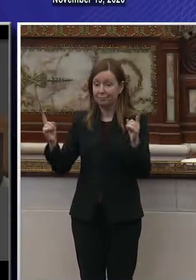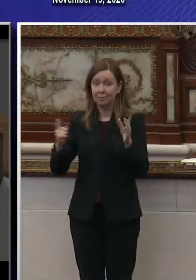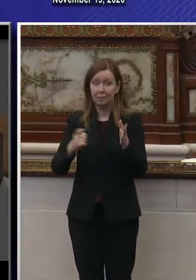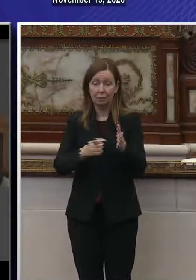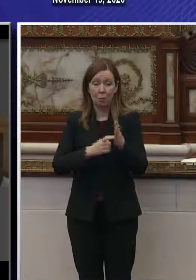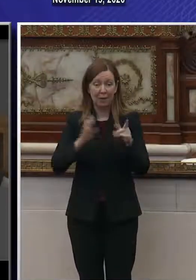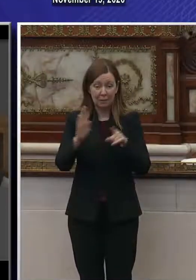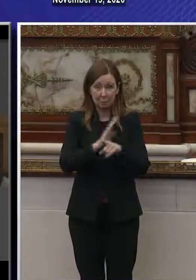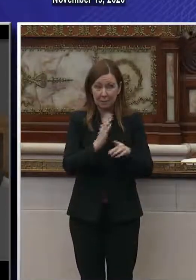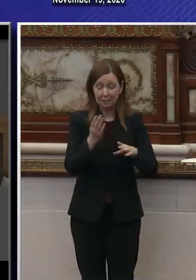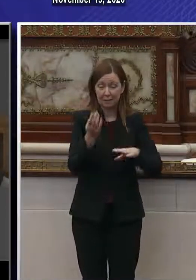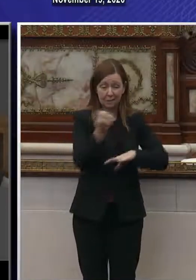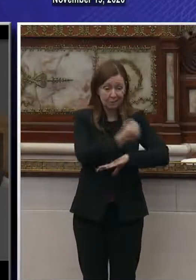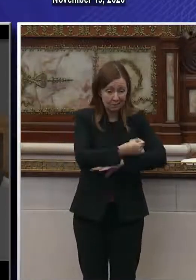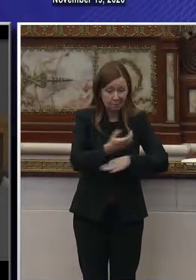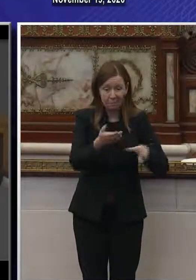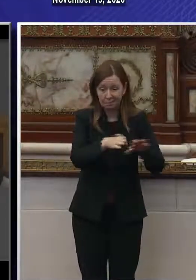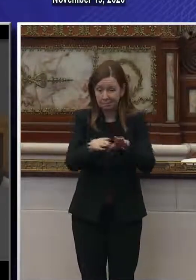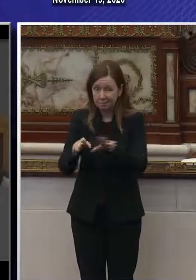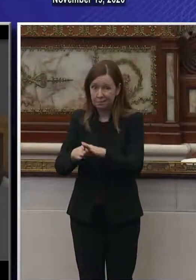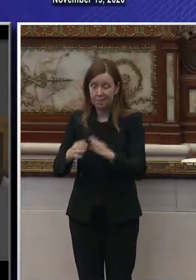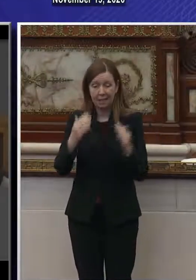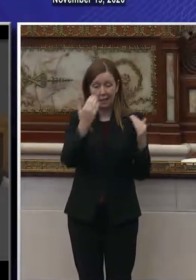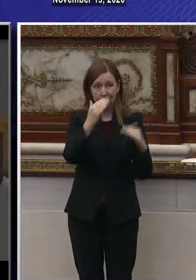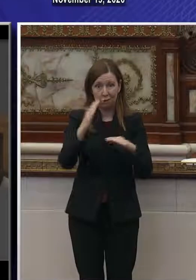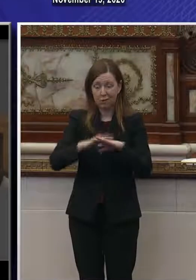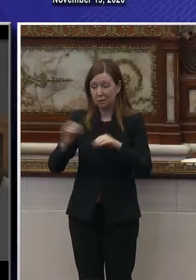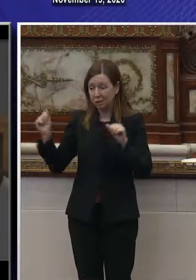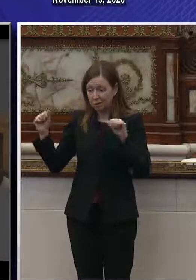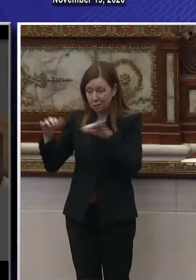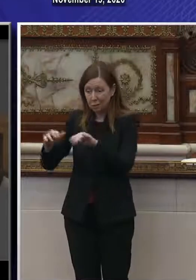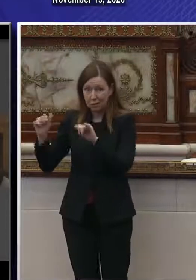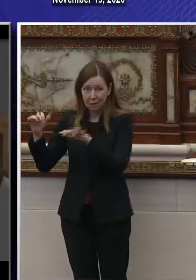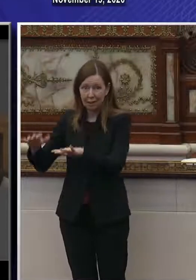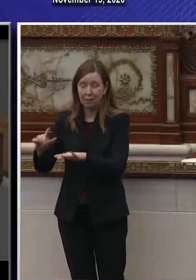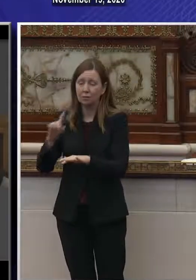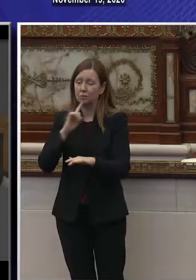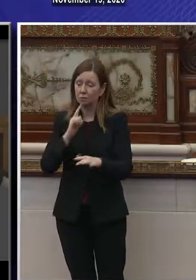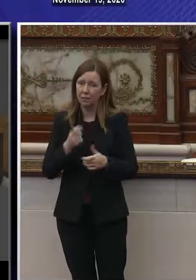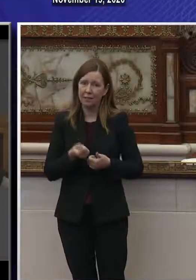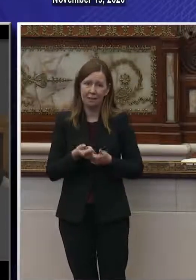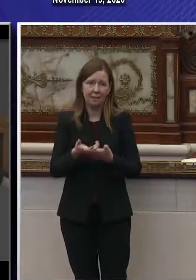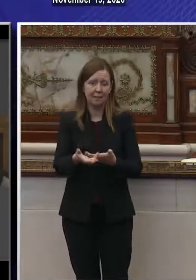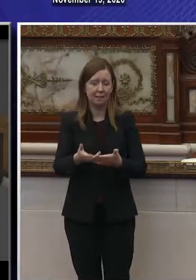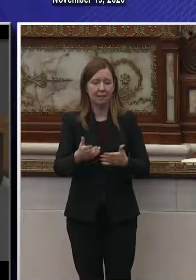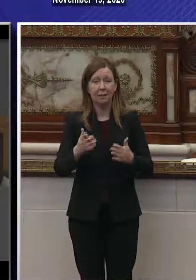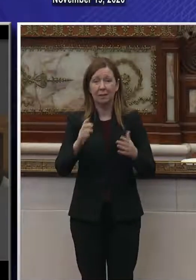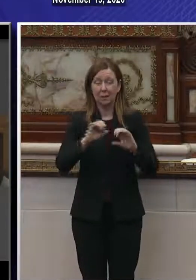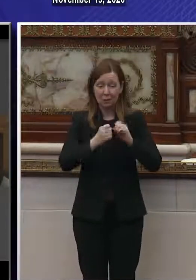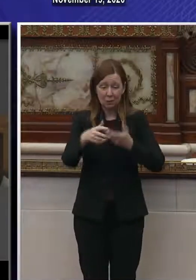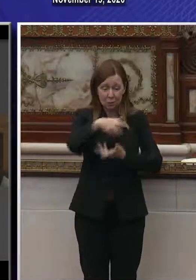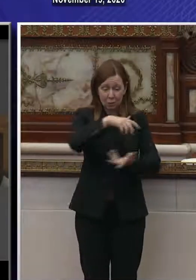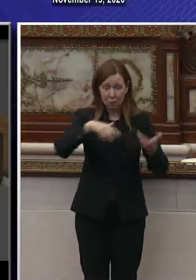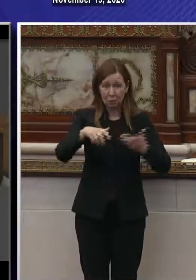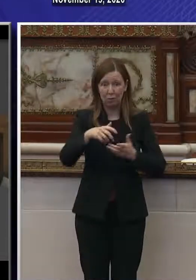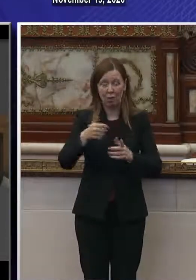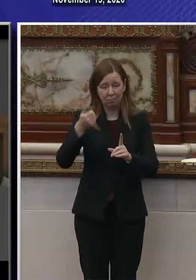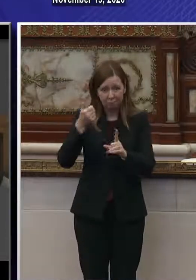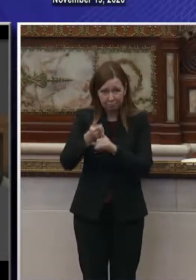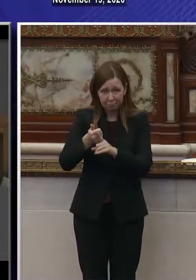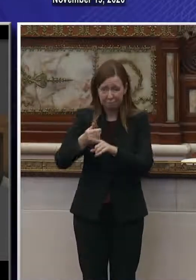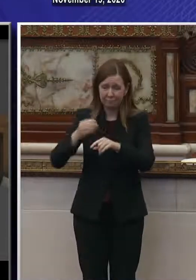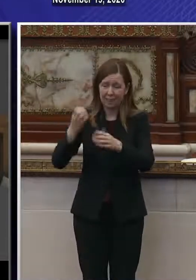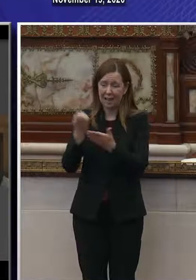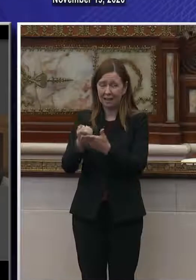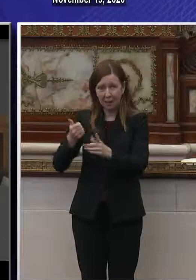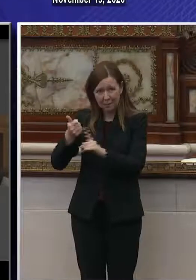closures and restrictions on gatherings have also resulted in social and economic strains and hardships for the city and